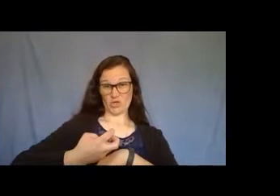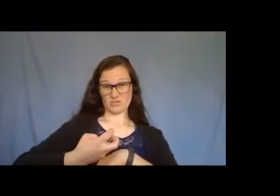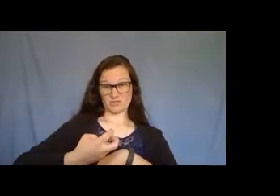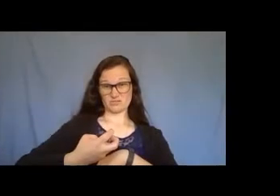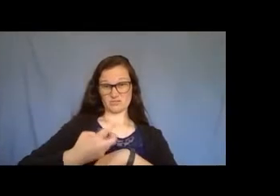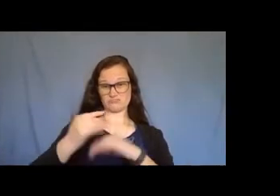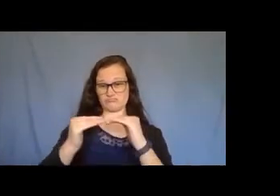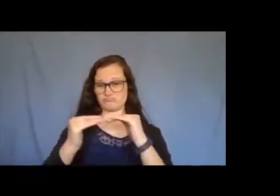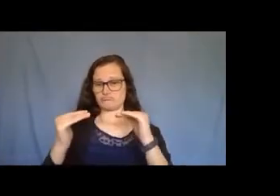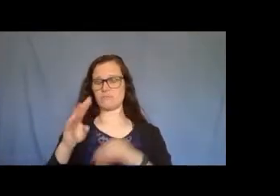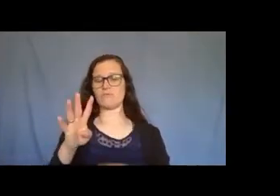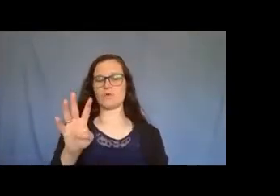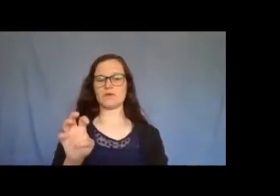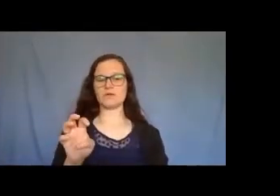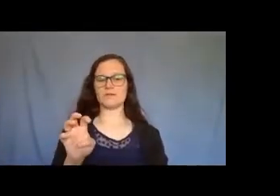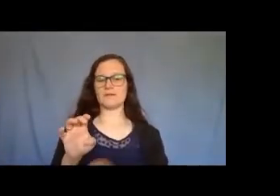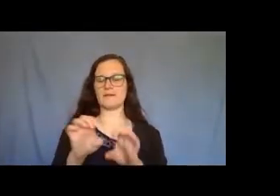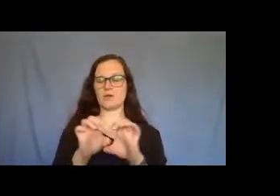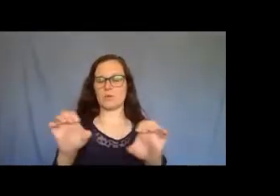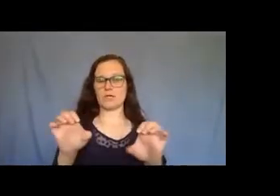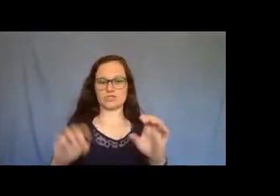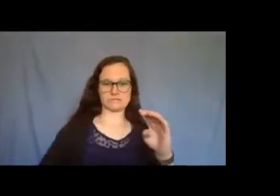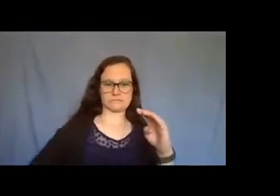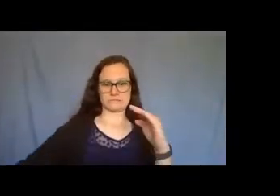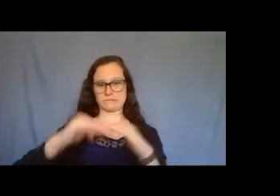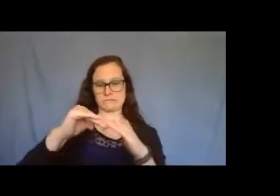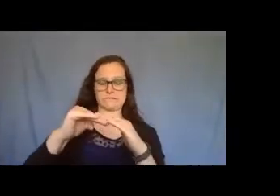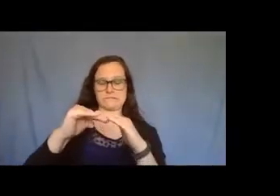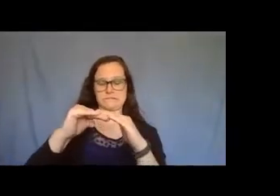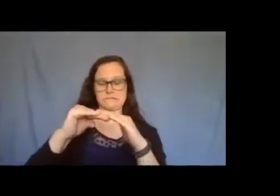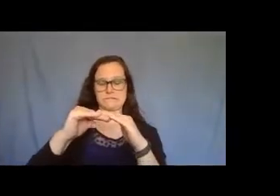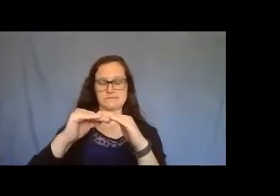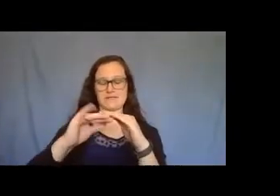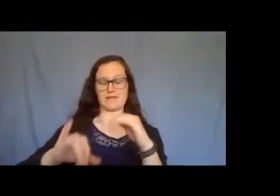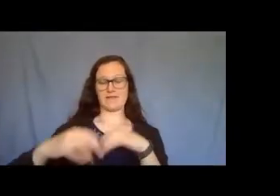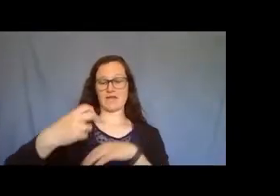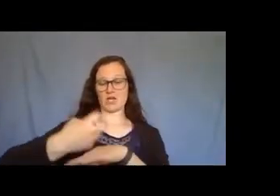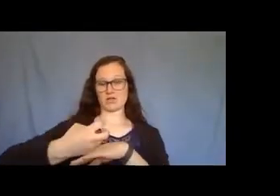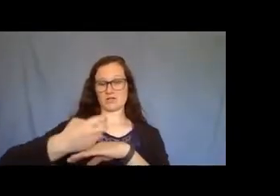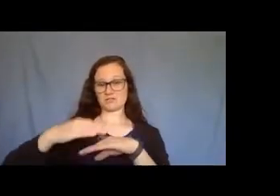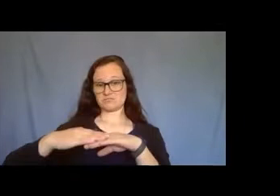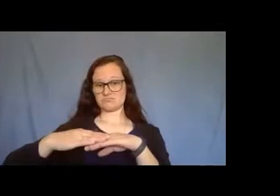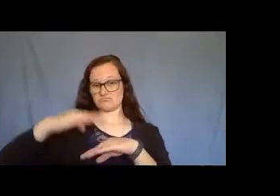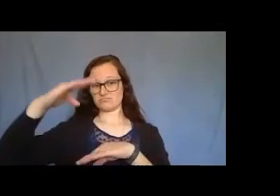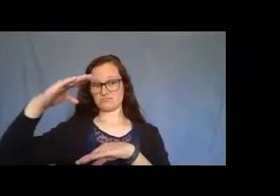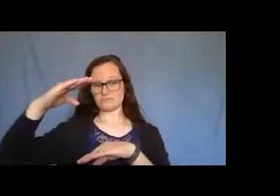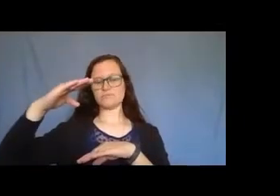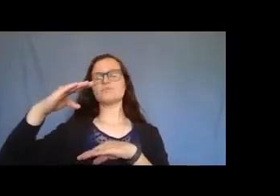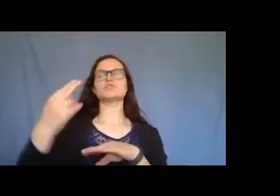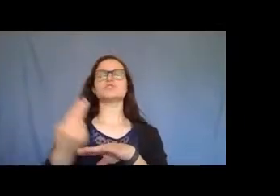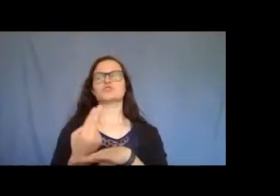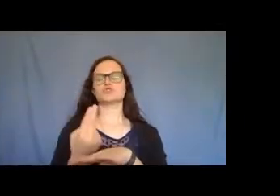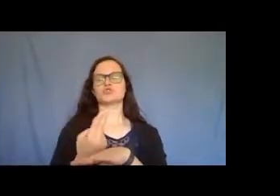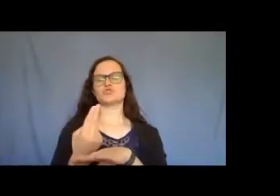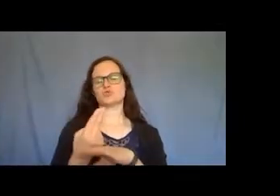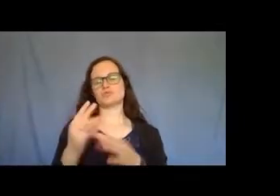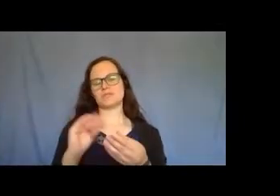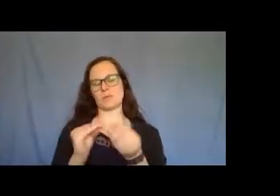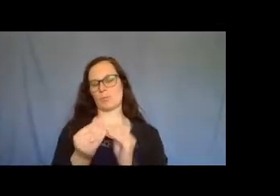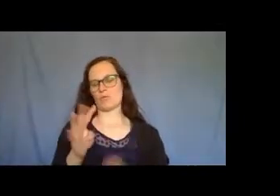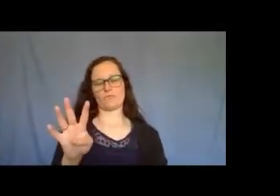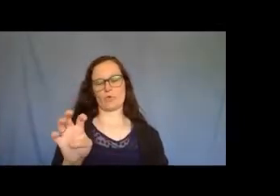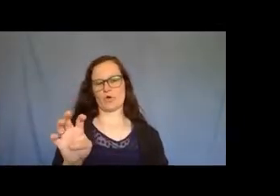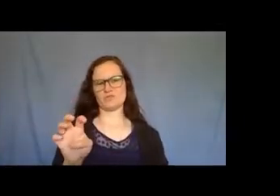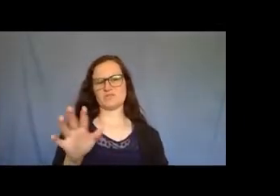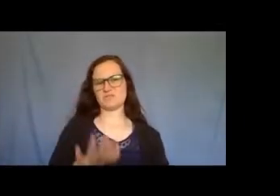the equation maxes out. And from that hardness forward, we just use a value of 400. And that's about roughly